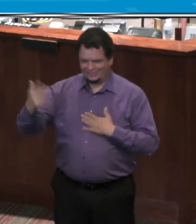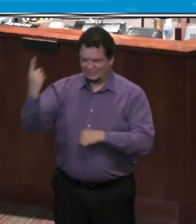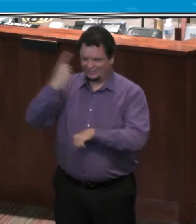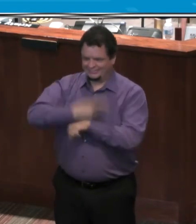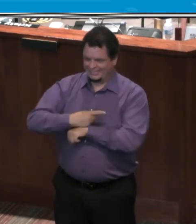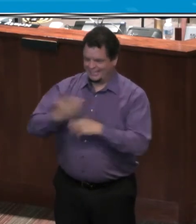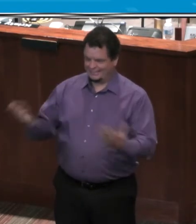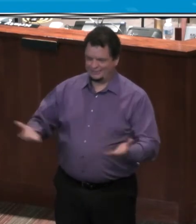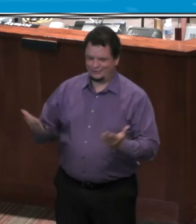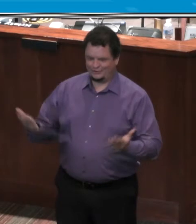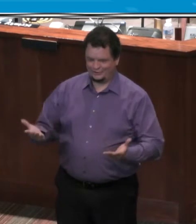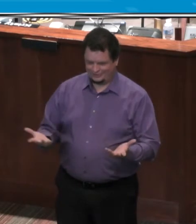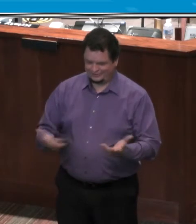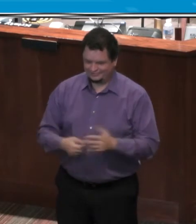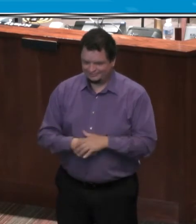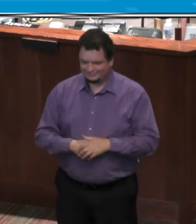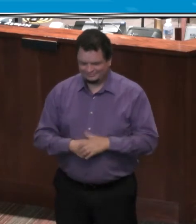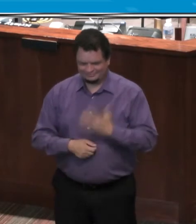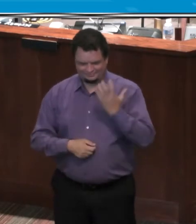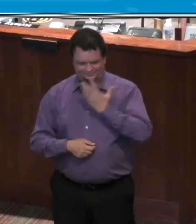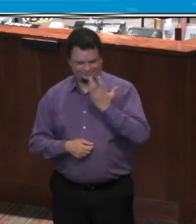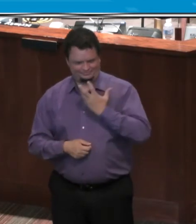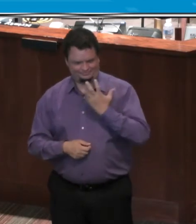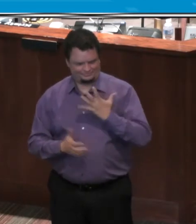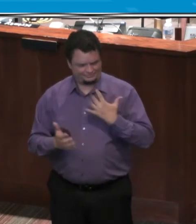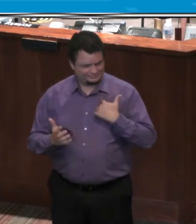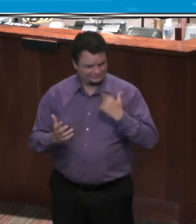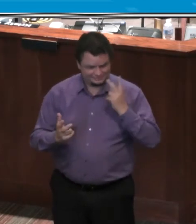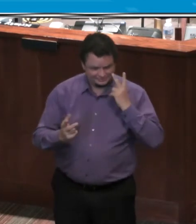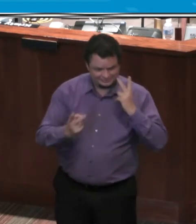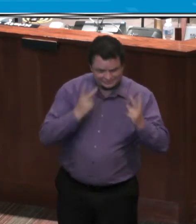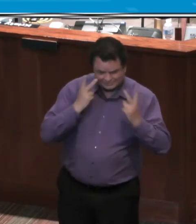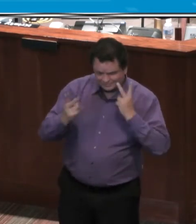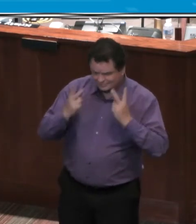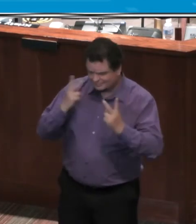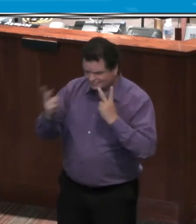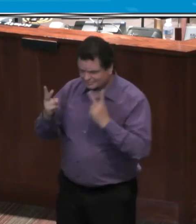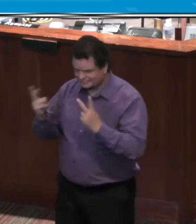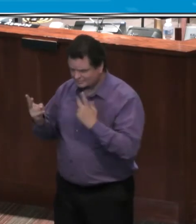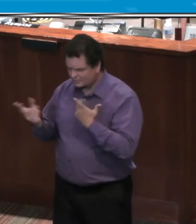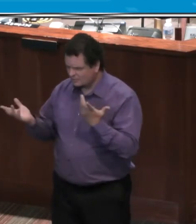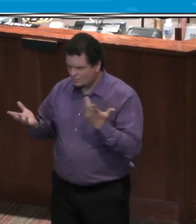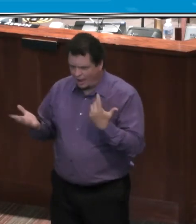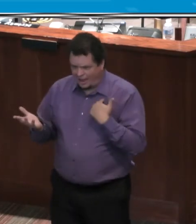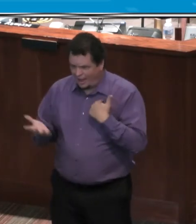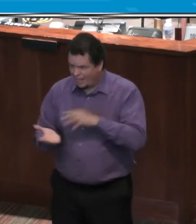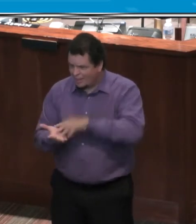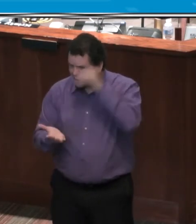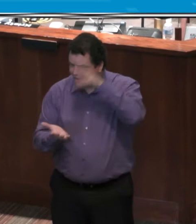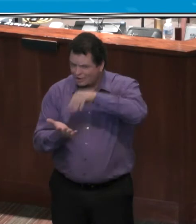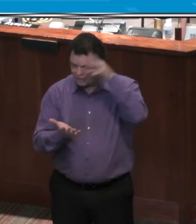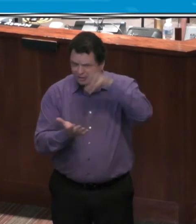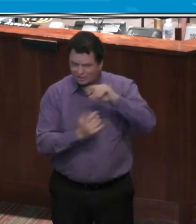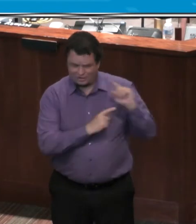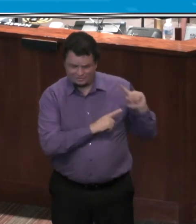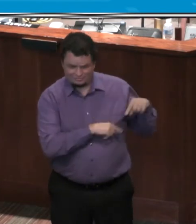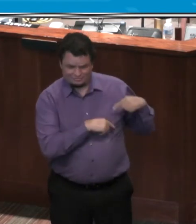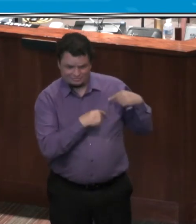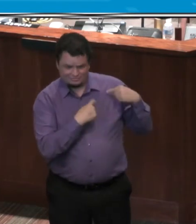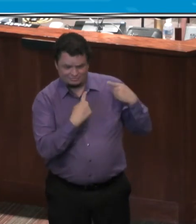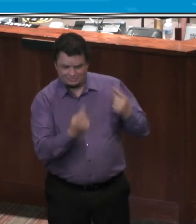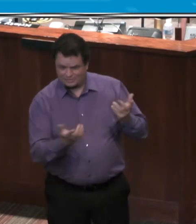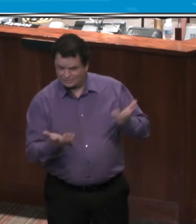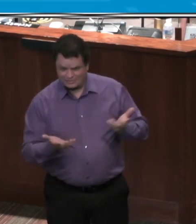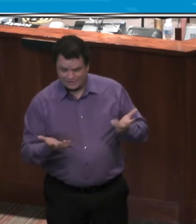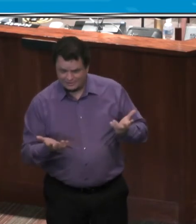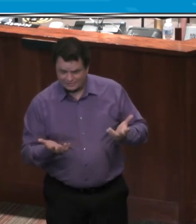I've been able to ascertain there in an environment that doesn't have a lot of people at the health